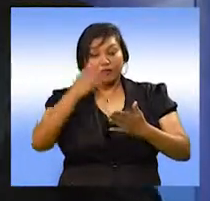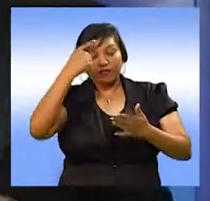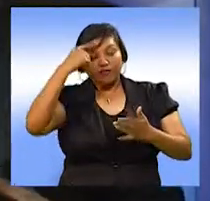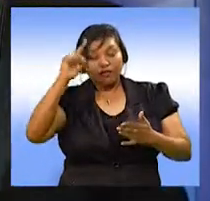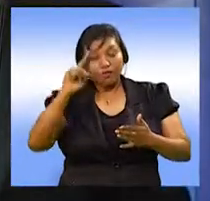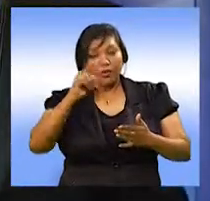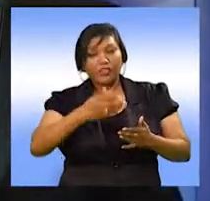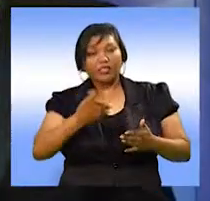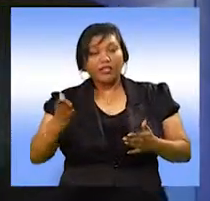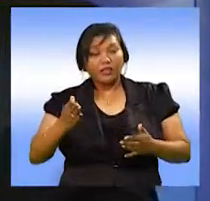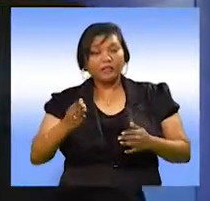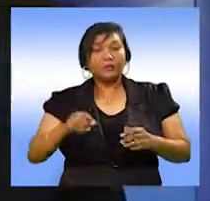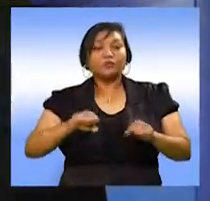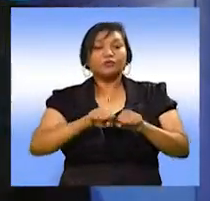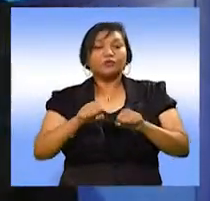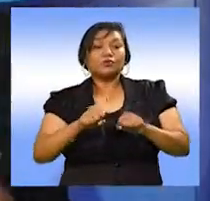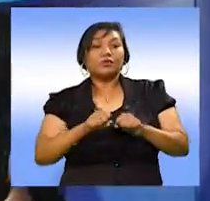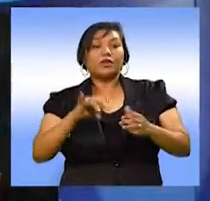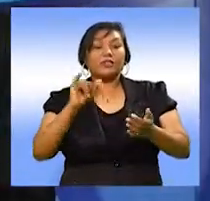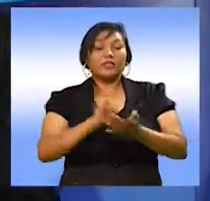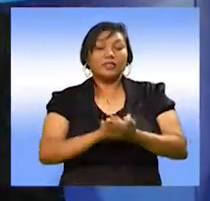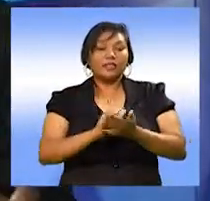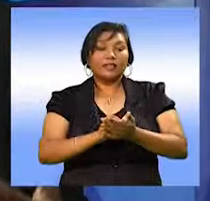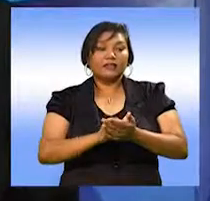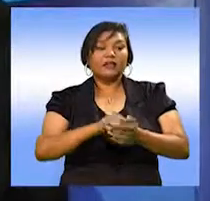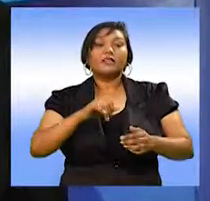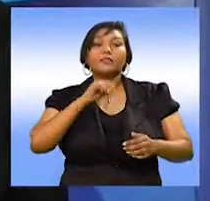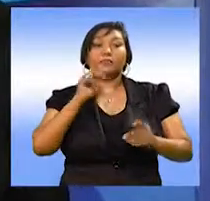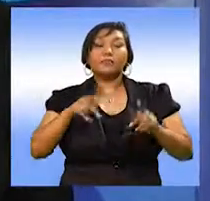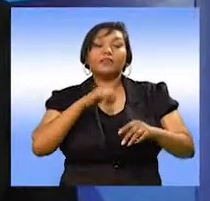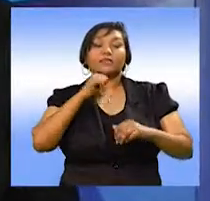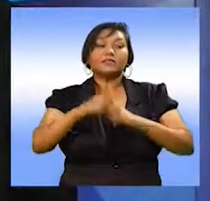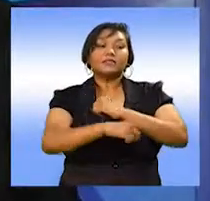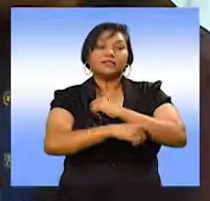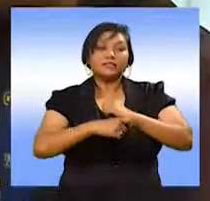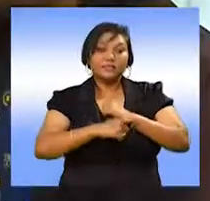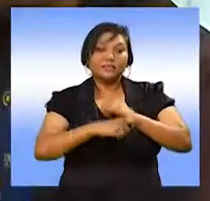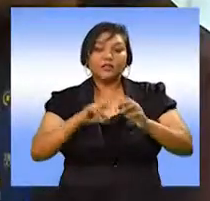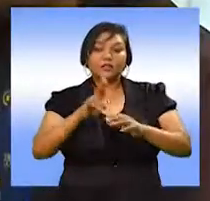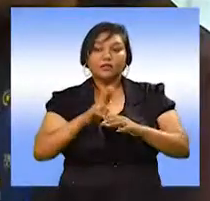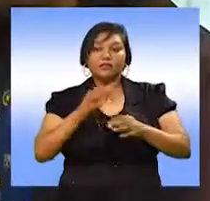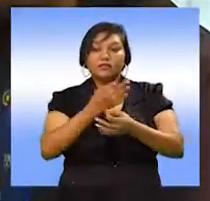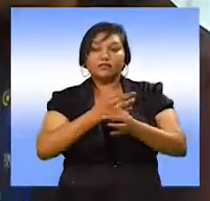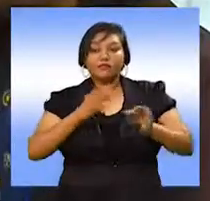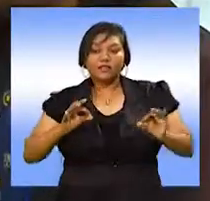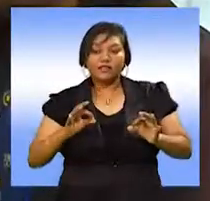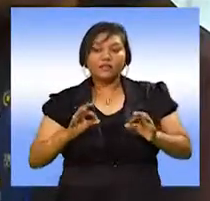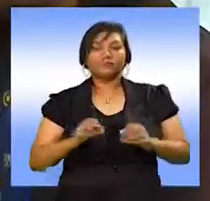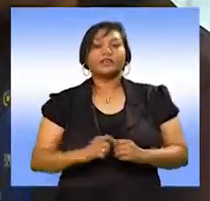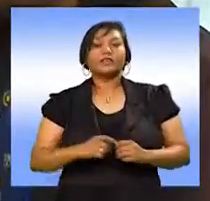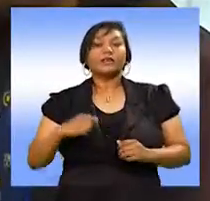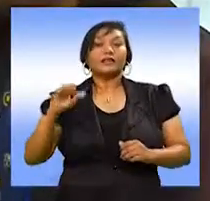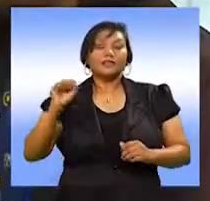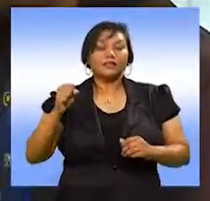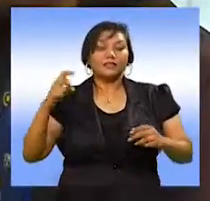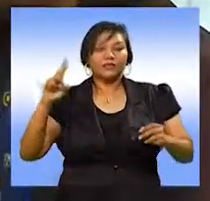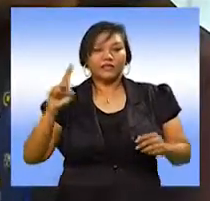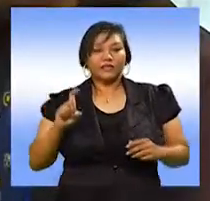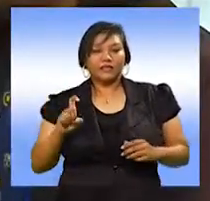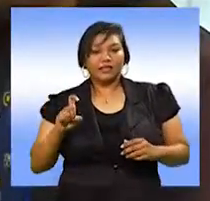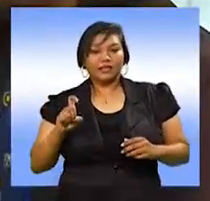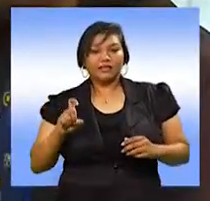rights and we monitor their rights and monetize especially their rights. And of course we have to determine